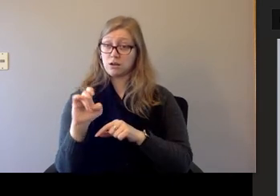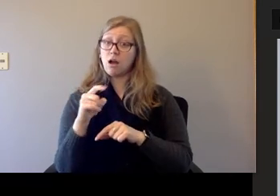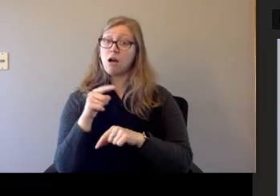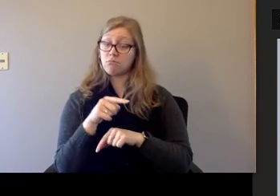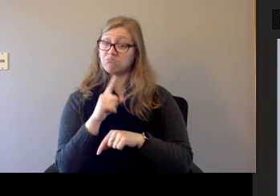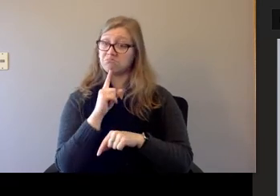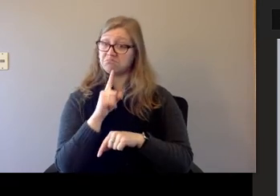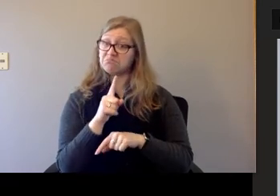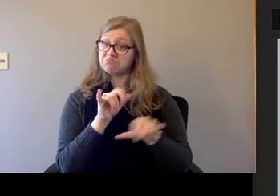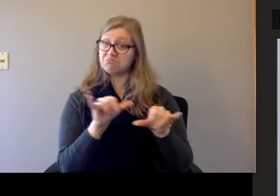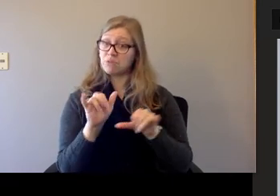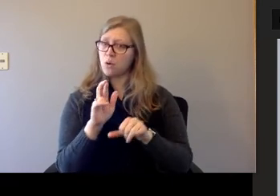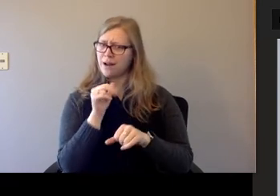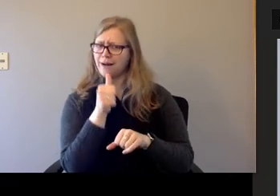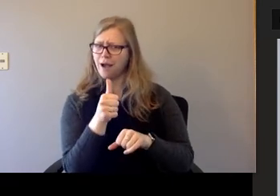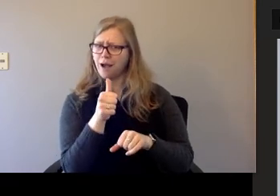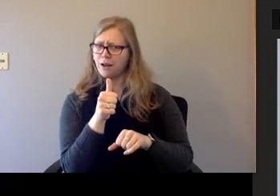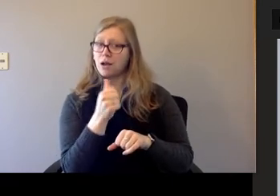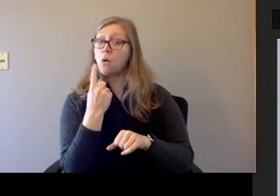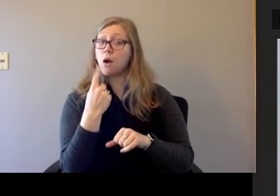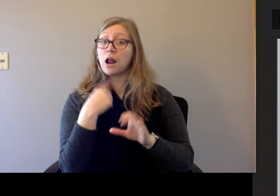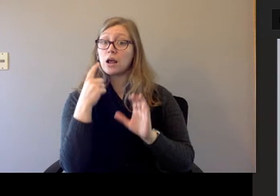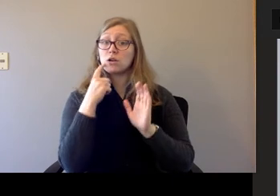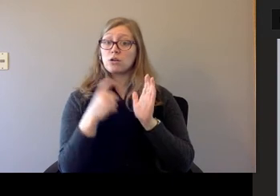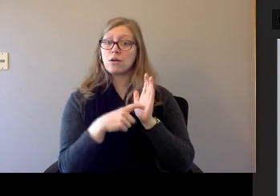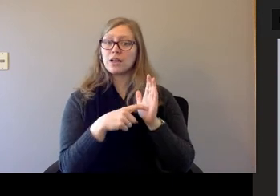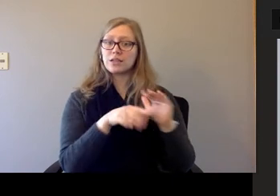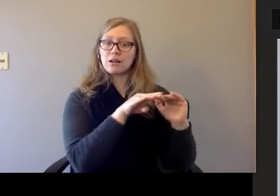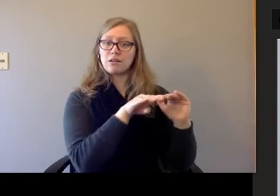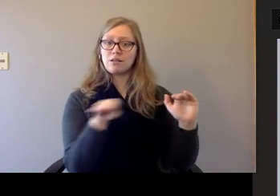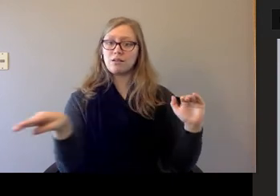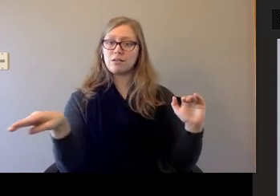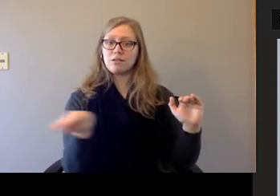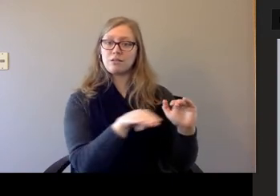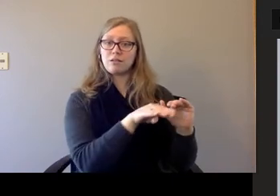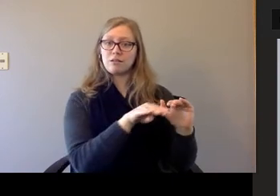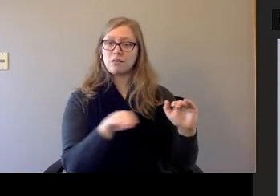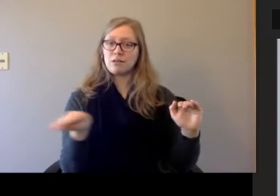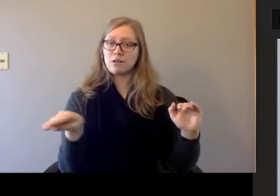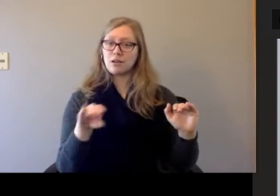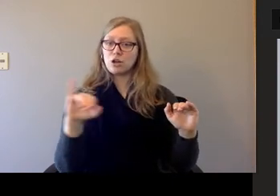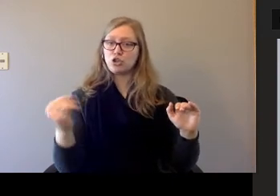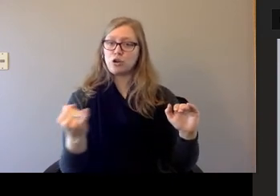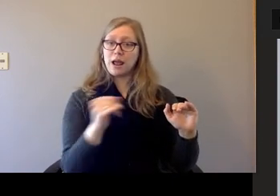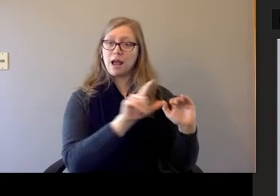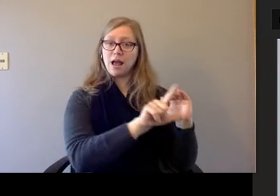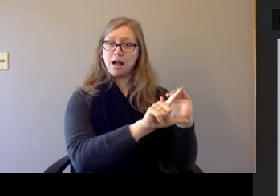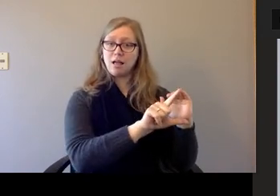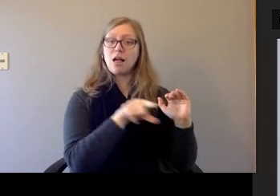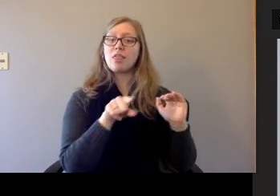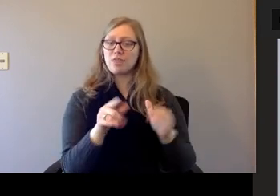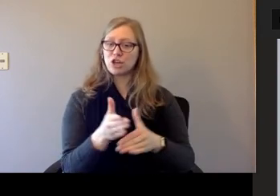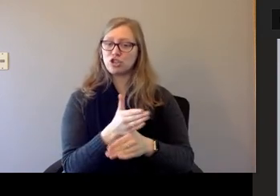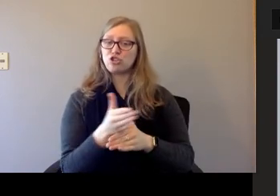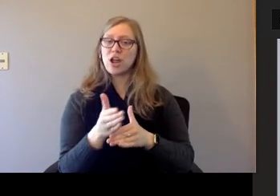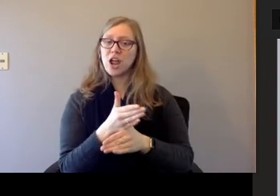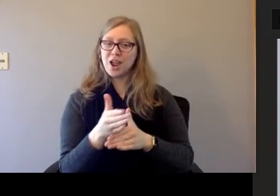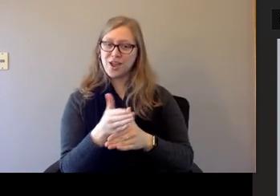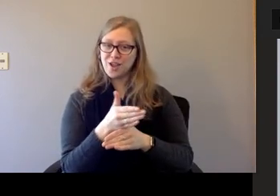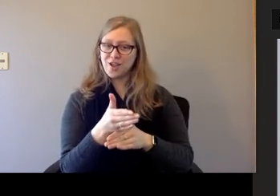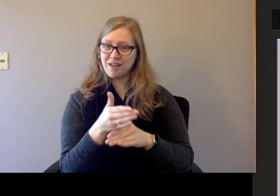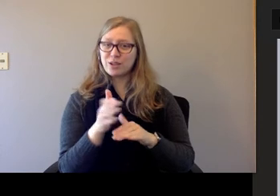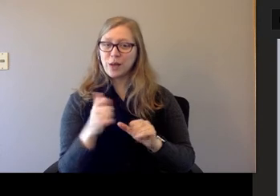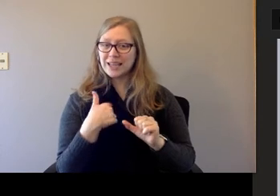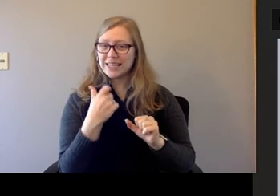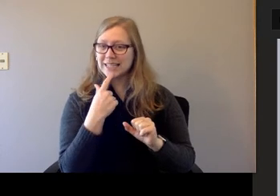right away is they share this side in the middle. So I can say for certain that this side is congruent in